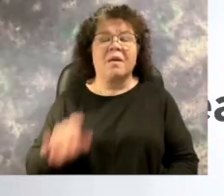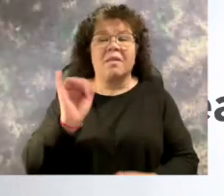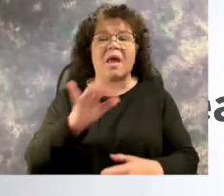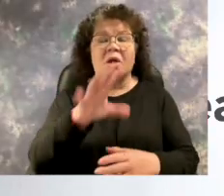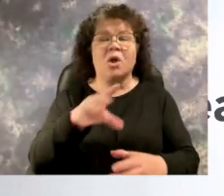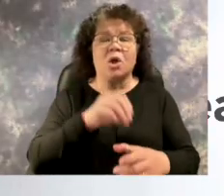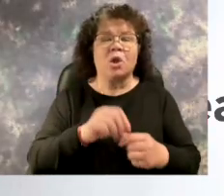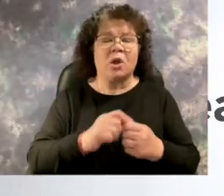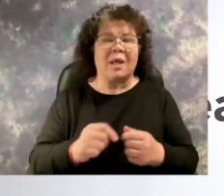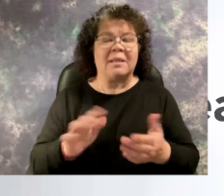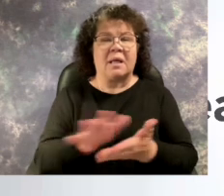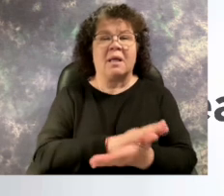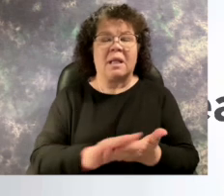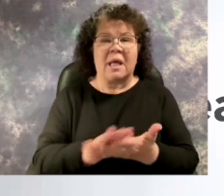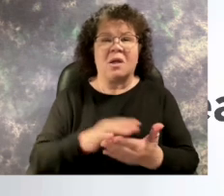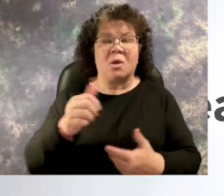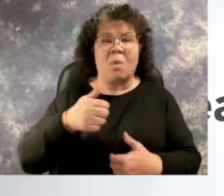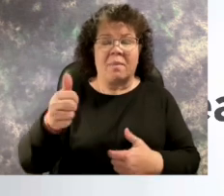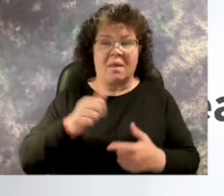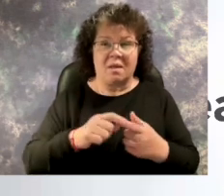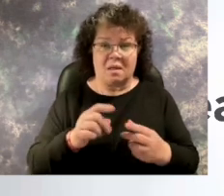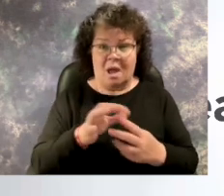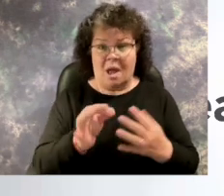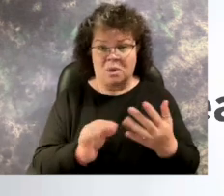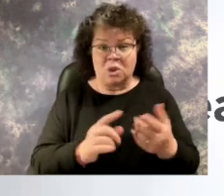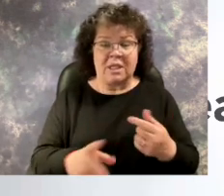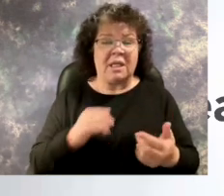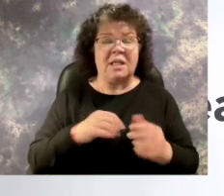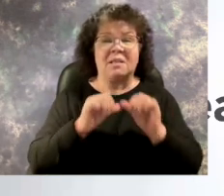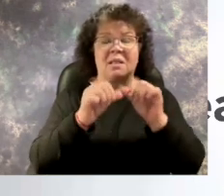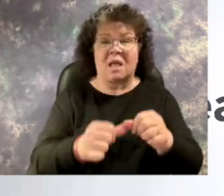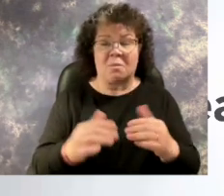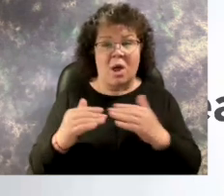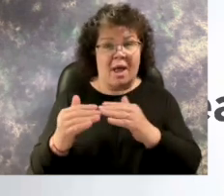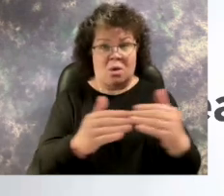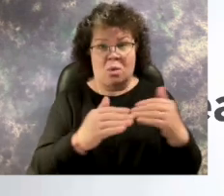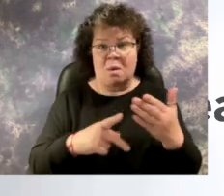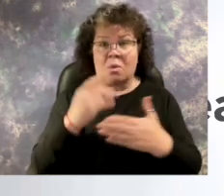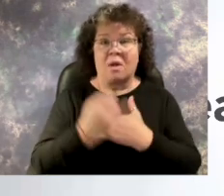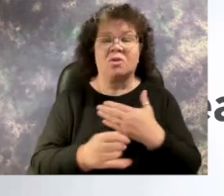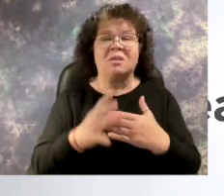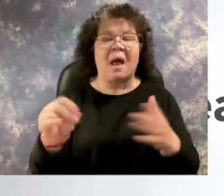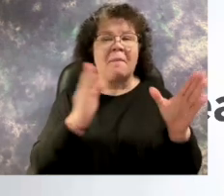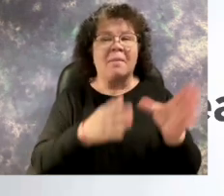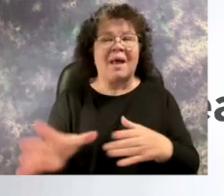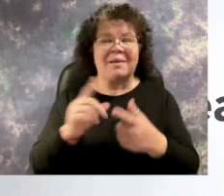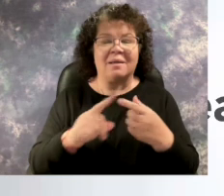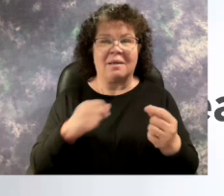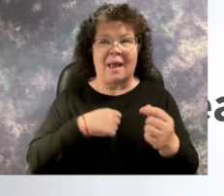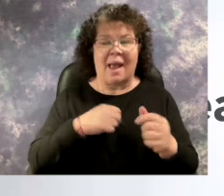Options, Sustainable Transportation Equity Project, and Planning and Capacity